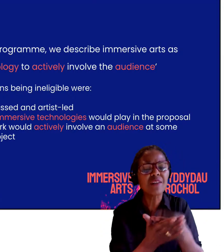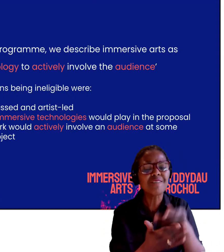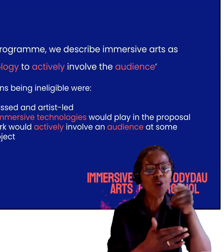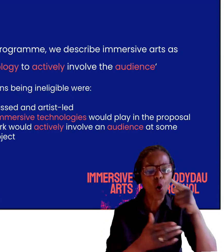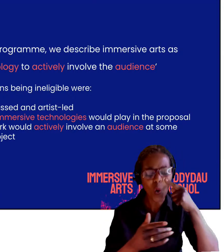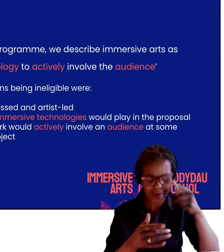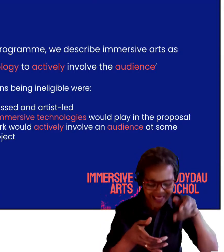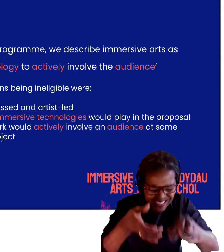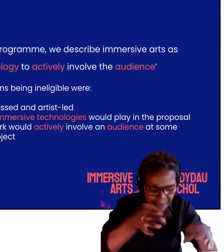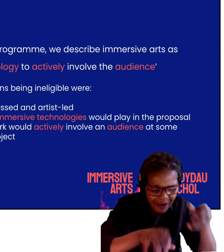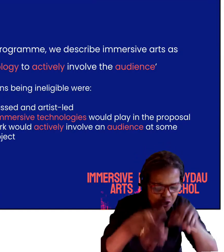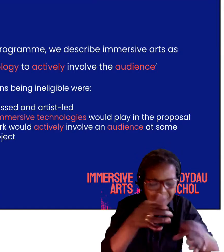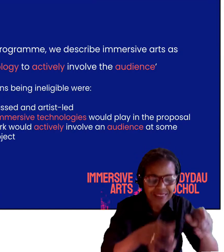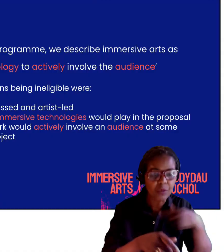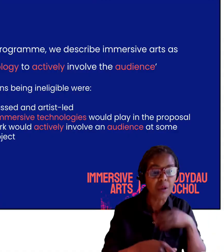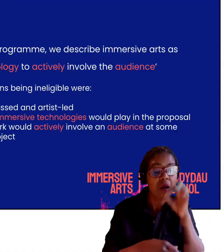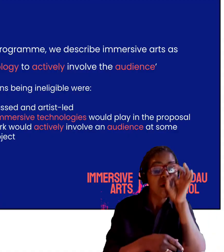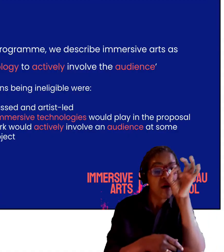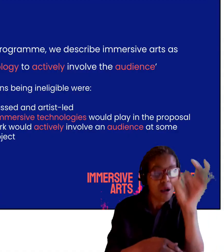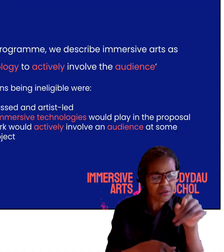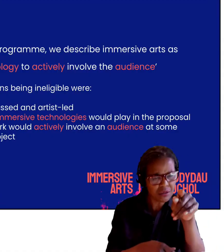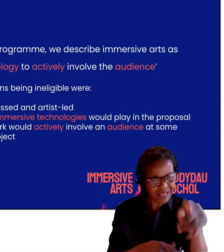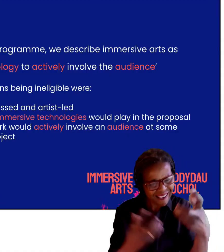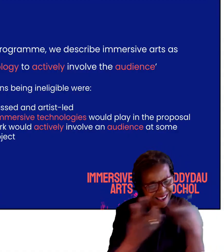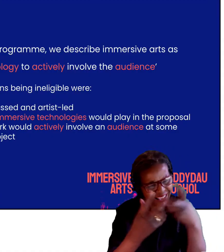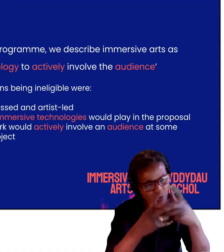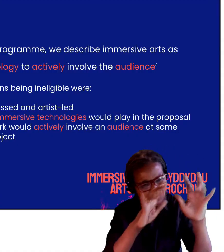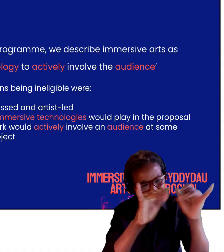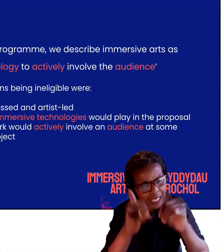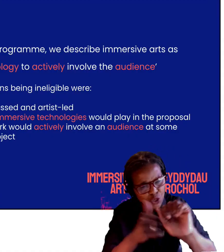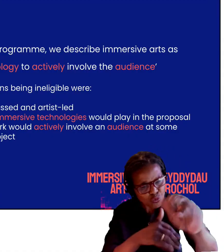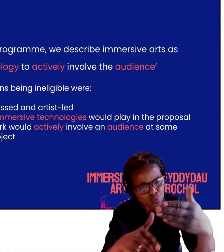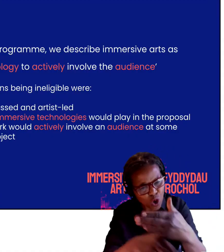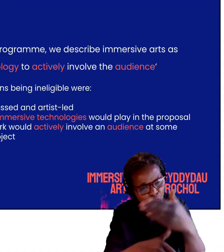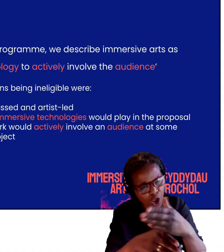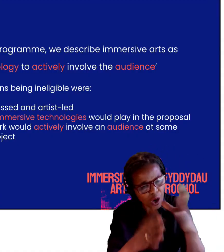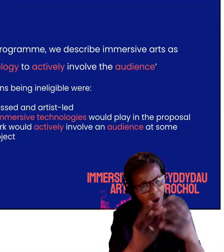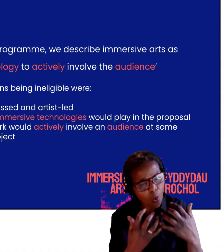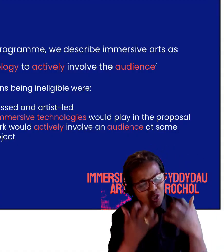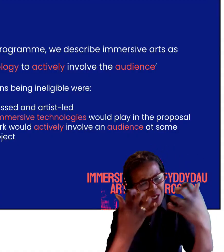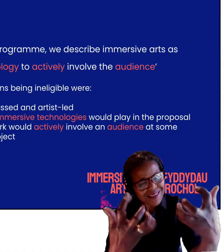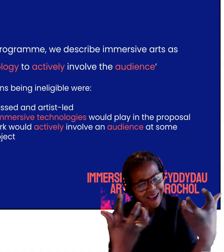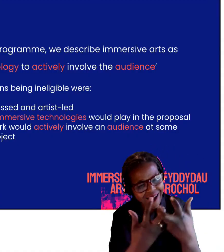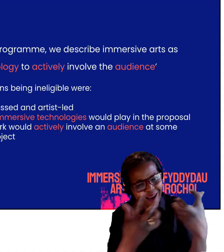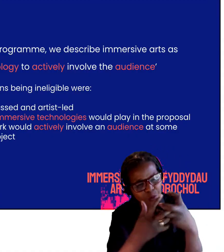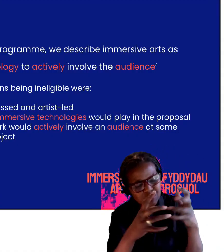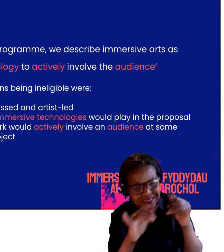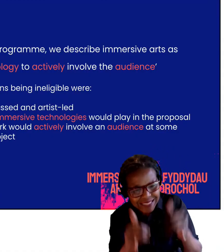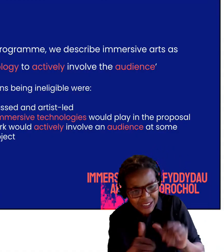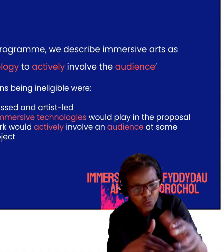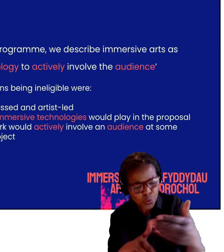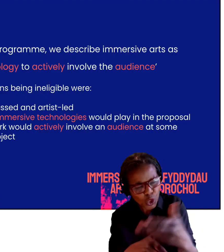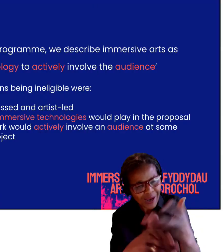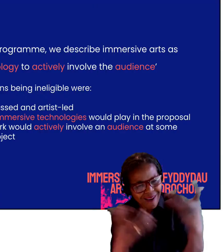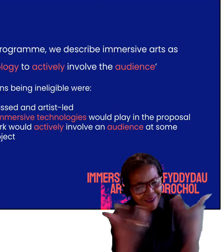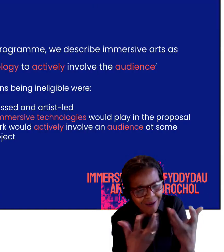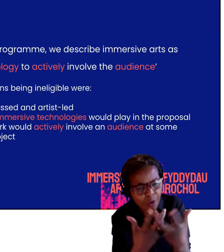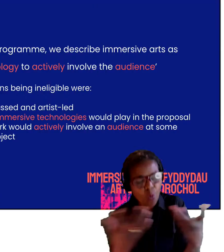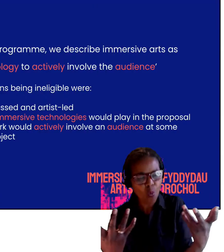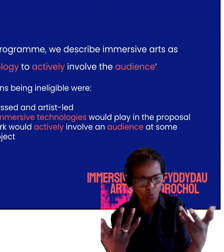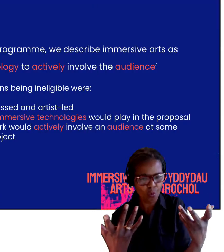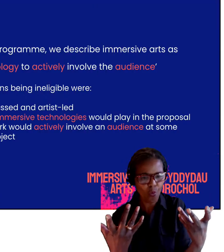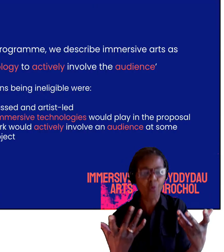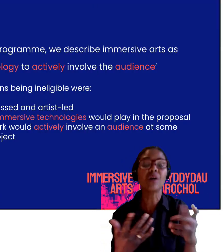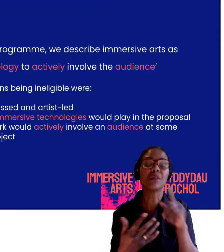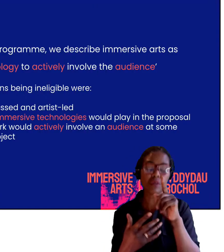test their early stage work with audiences. And for Expand, we expected artists to share a more formed sense of